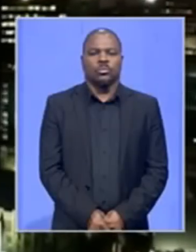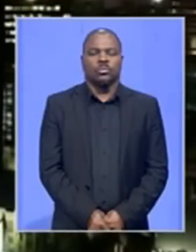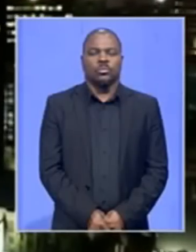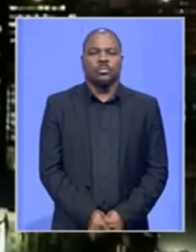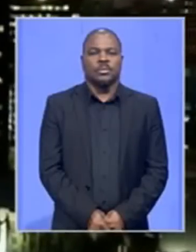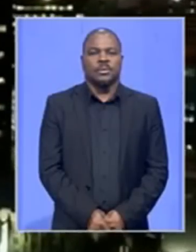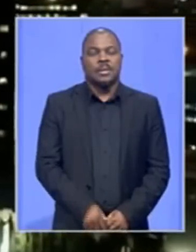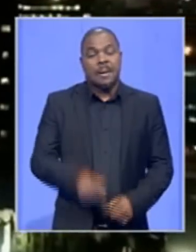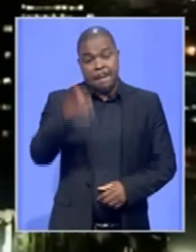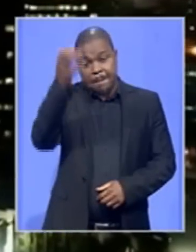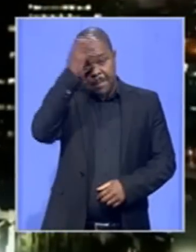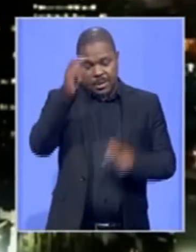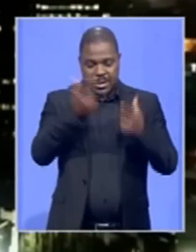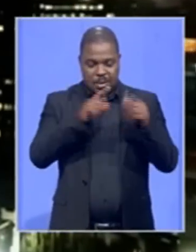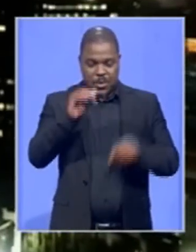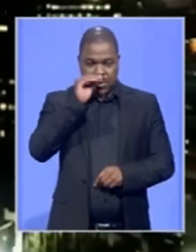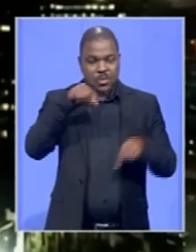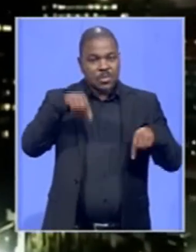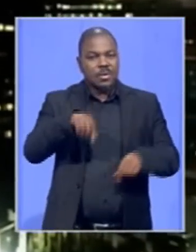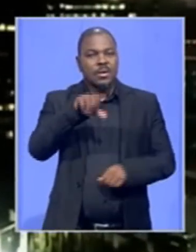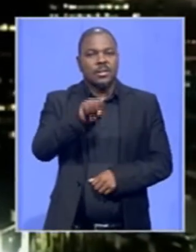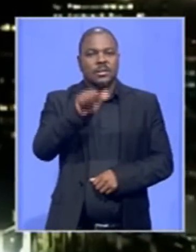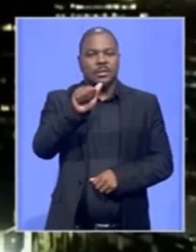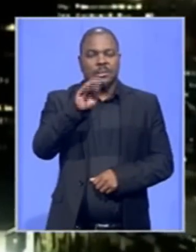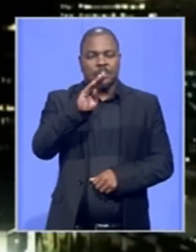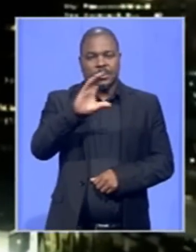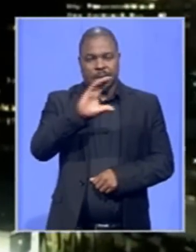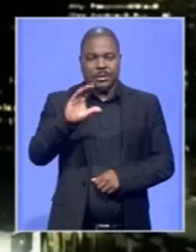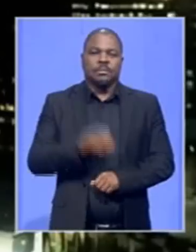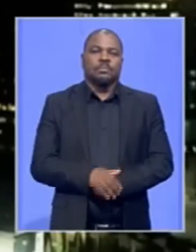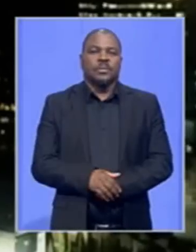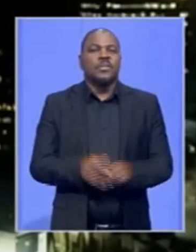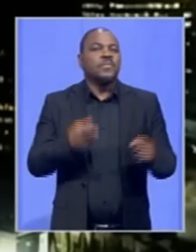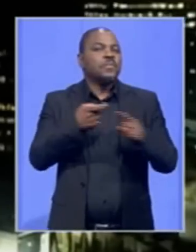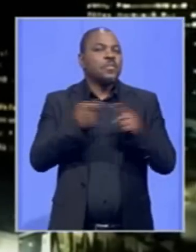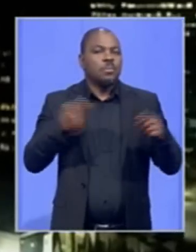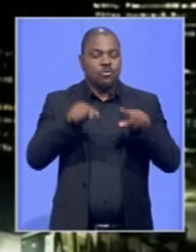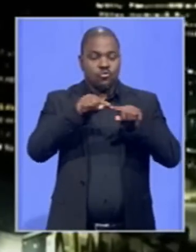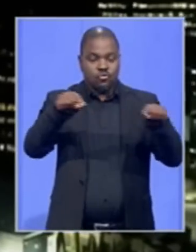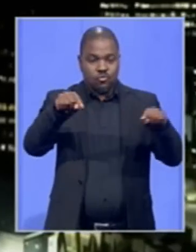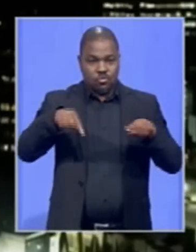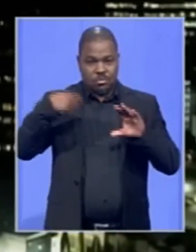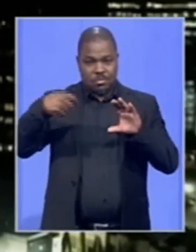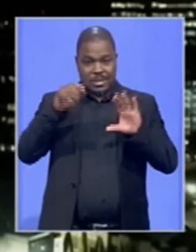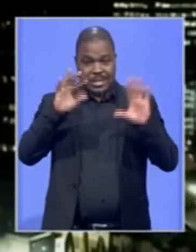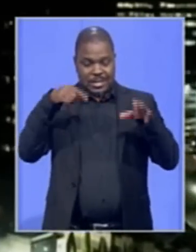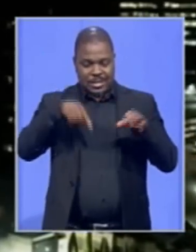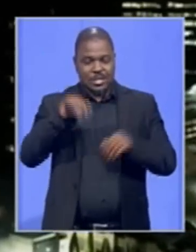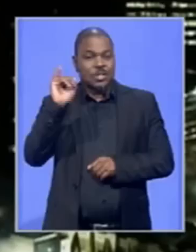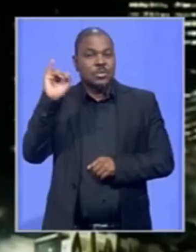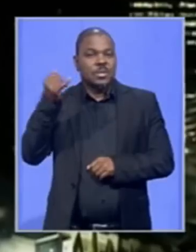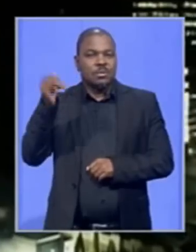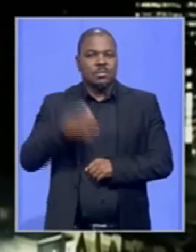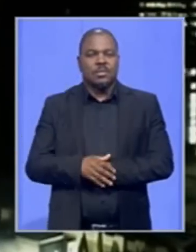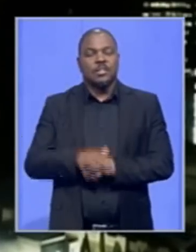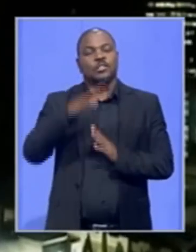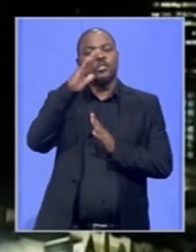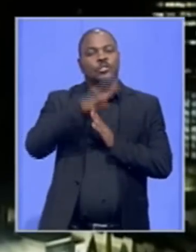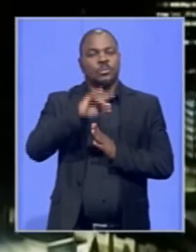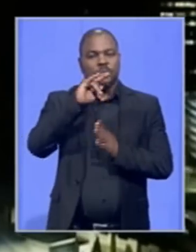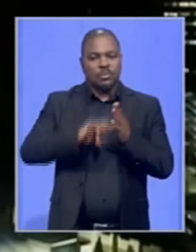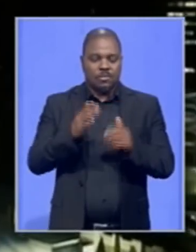Tše ke ditaba tša Sepedi tša SABC. Thuigo tšwa Studio 10 Auckland Park ka Johannesburg. Re thoma pele ka